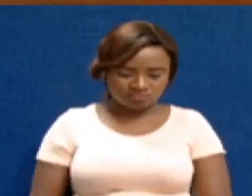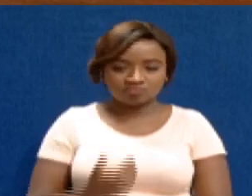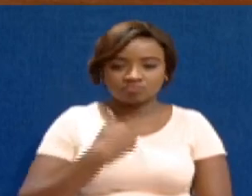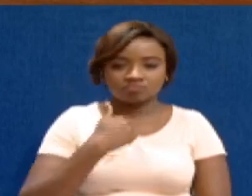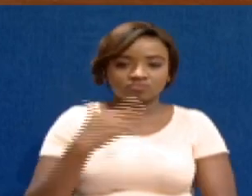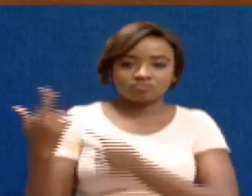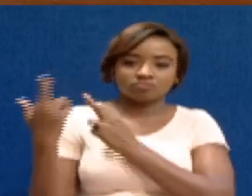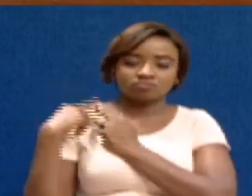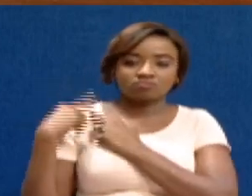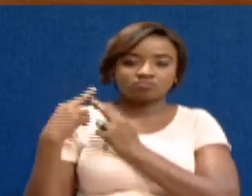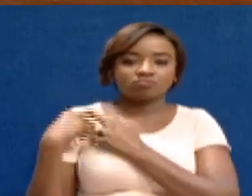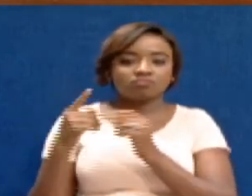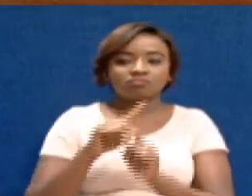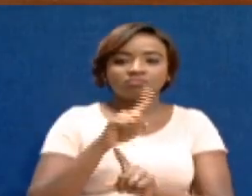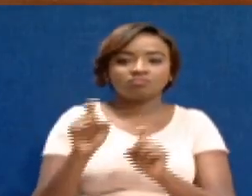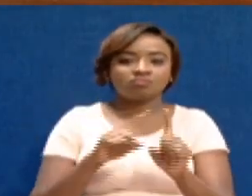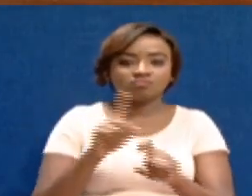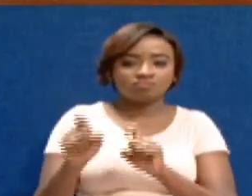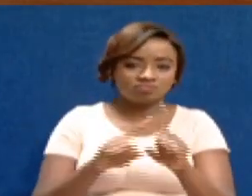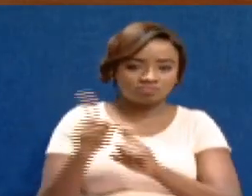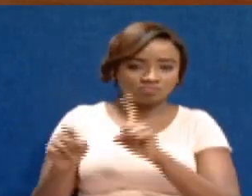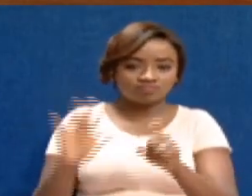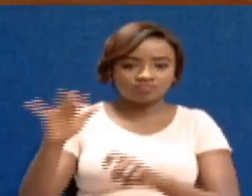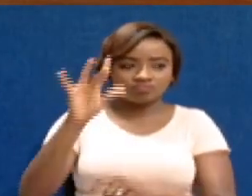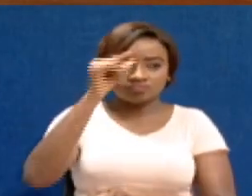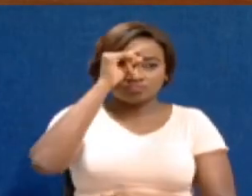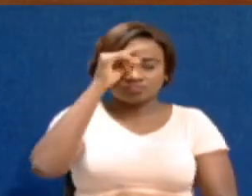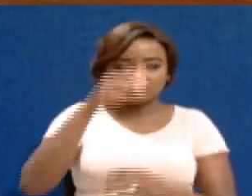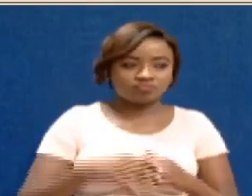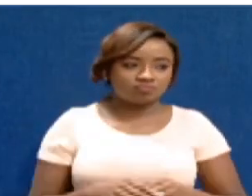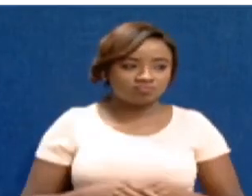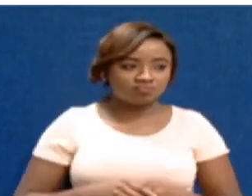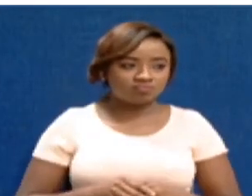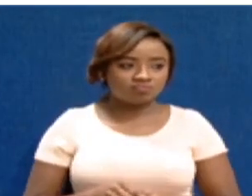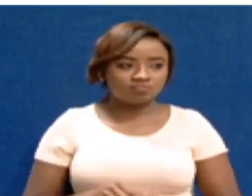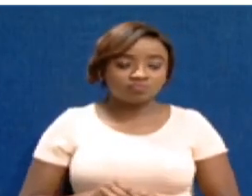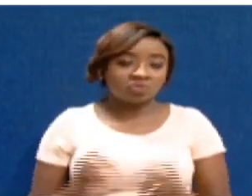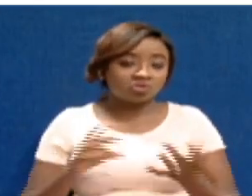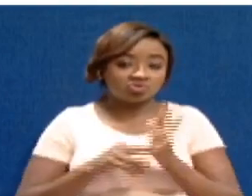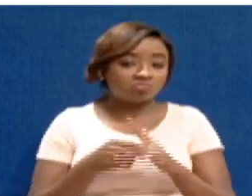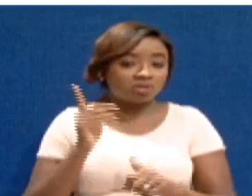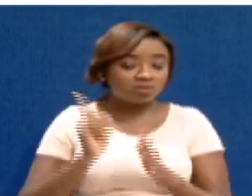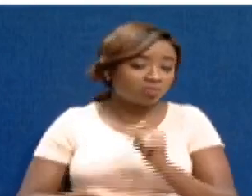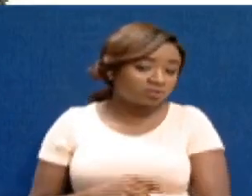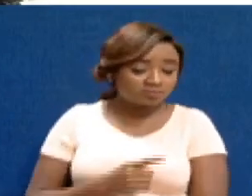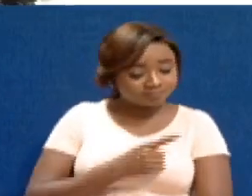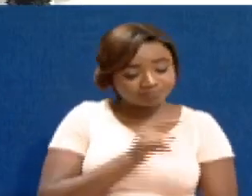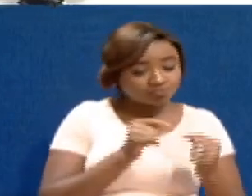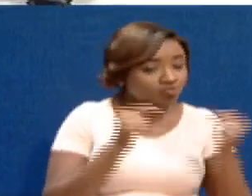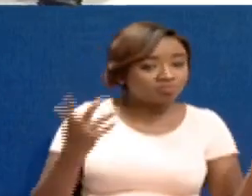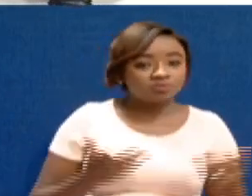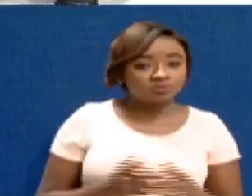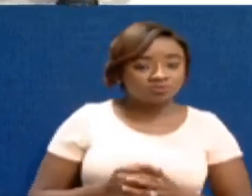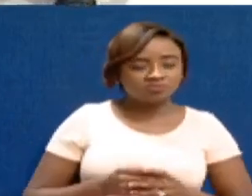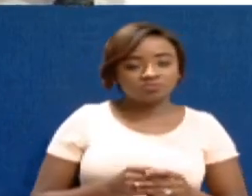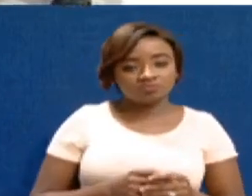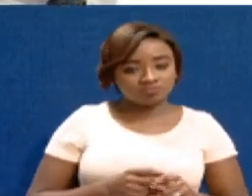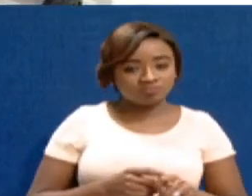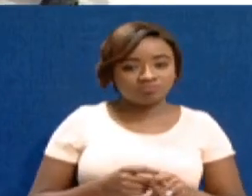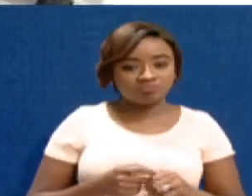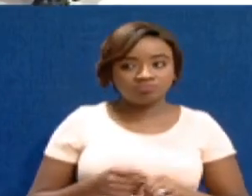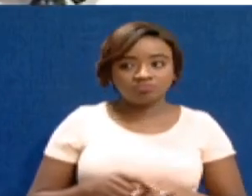and history will judge me harshly if I don't at least raise my voice without being in the know, as in